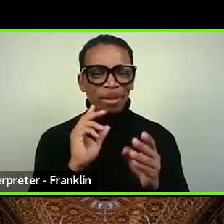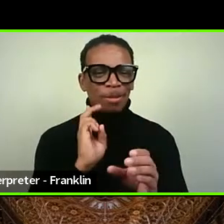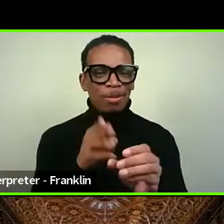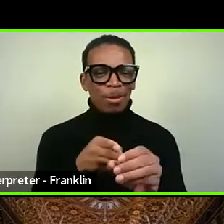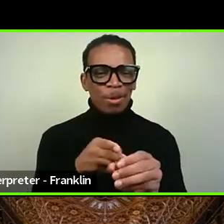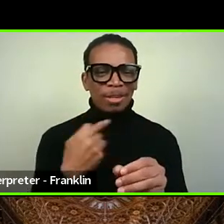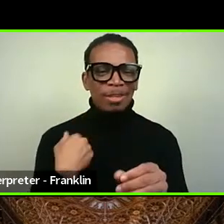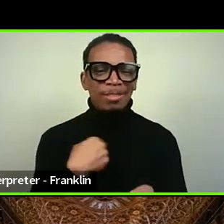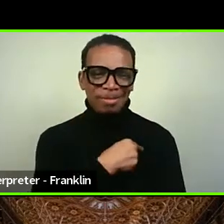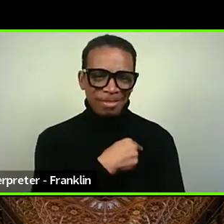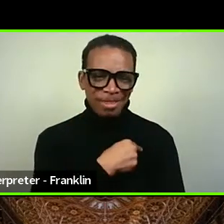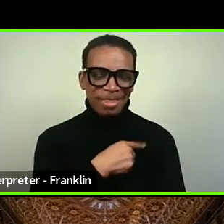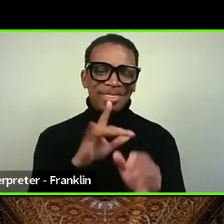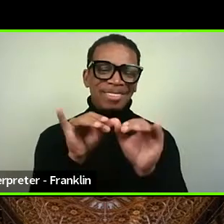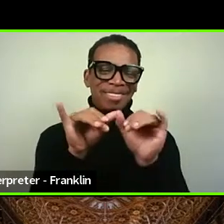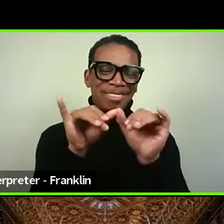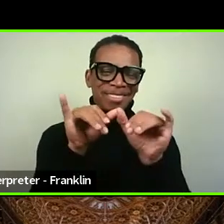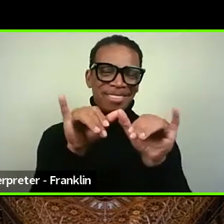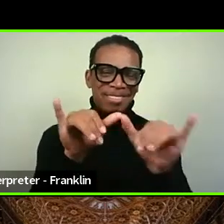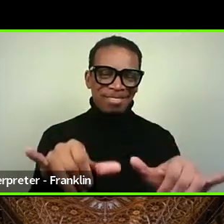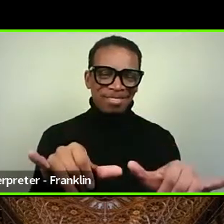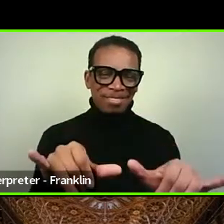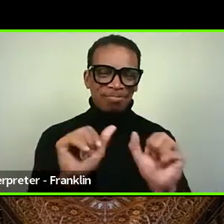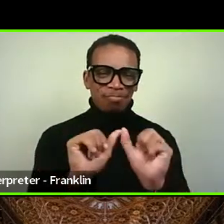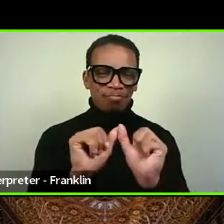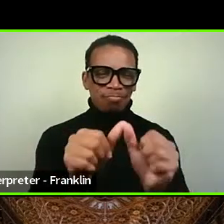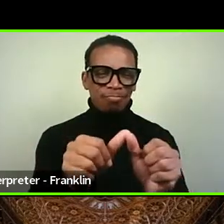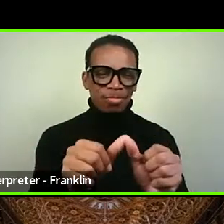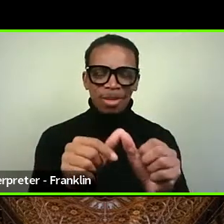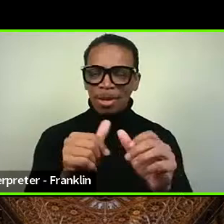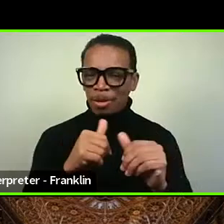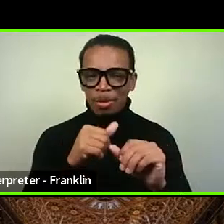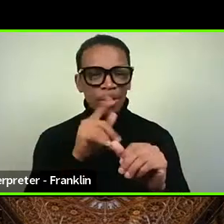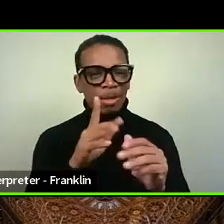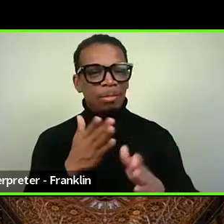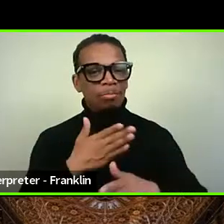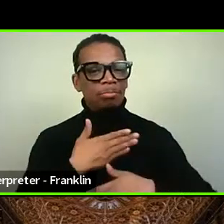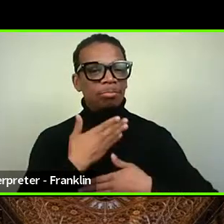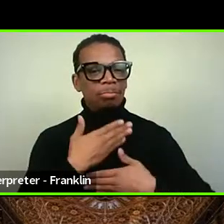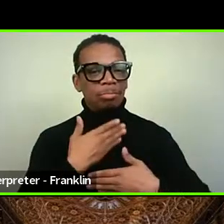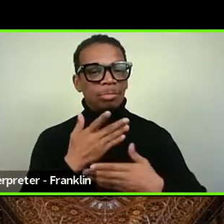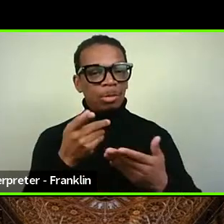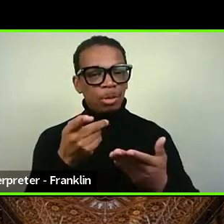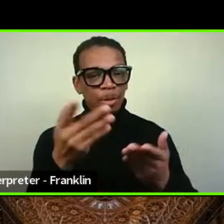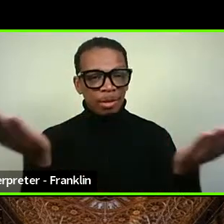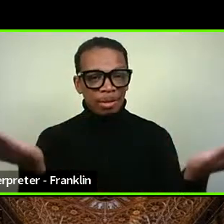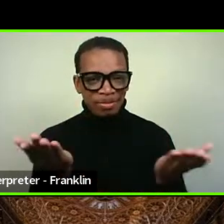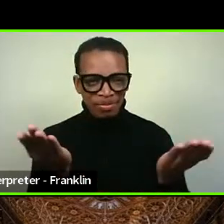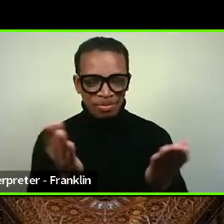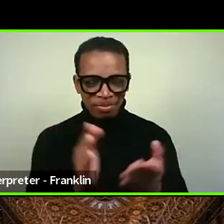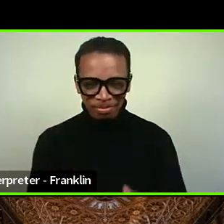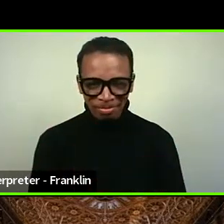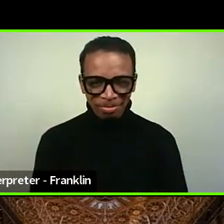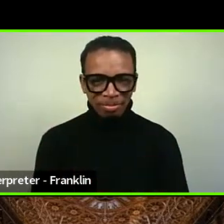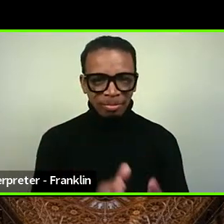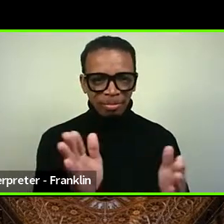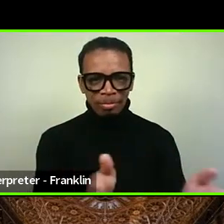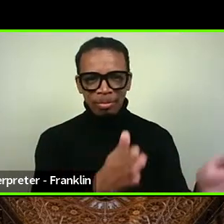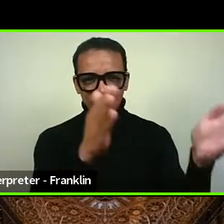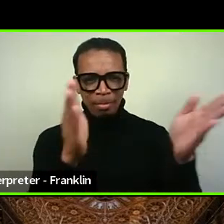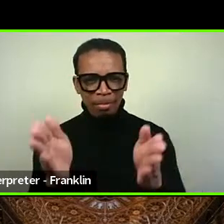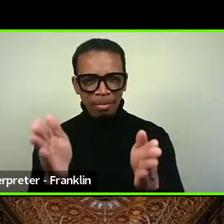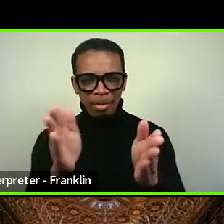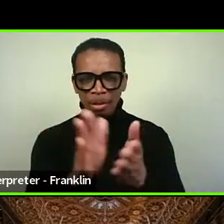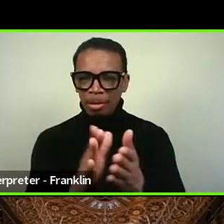us and staying with us and persisting with us. So we are very, very happy to have you here. So I'm going to just